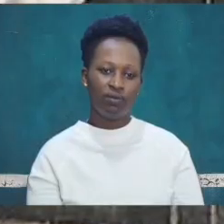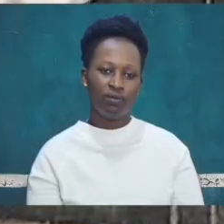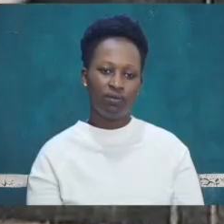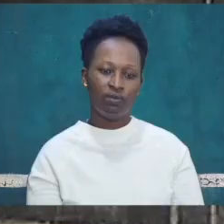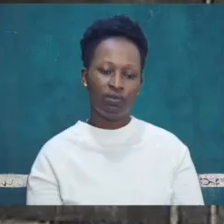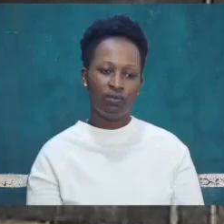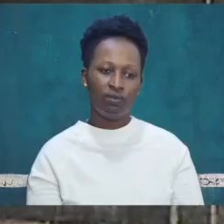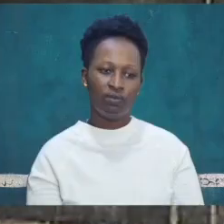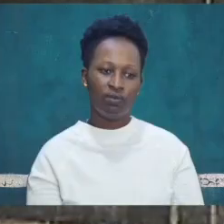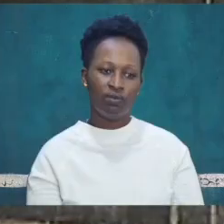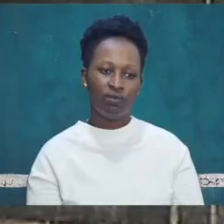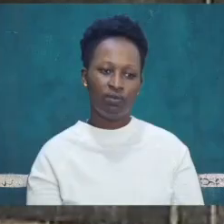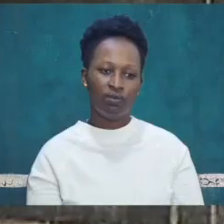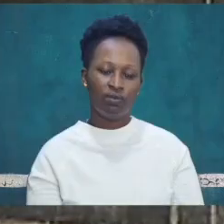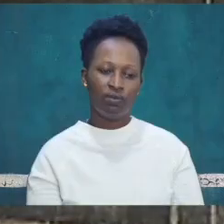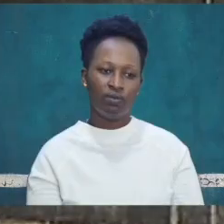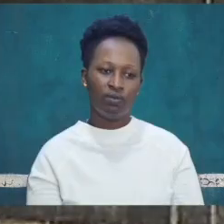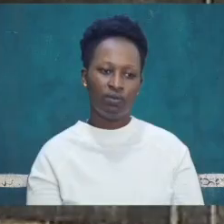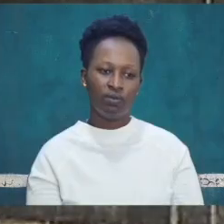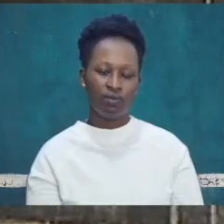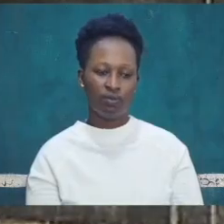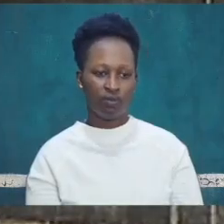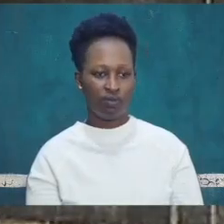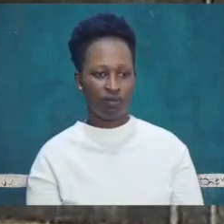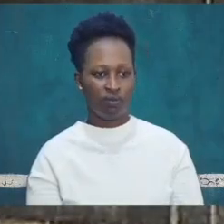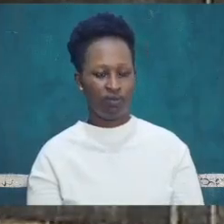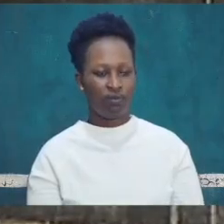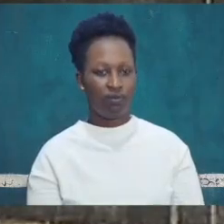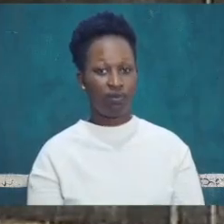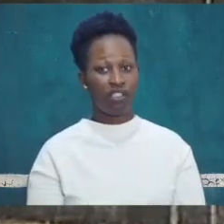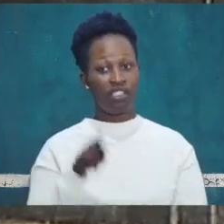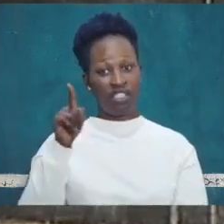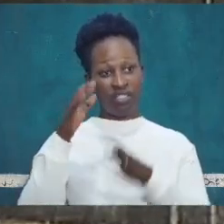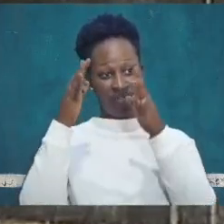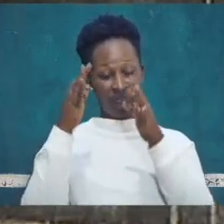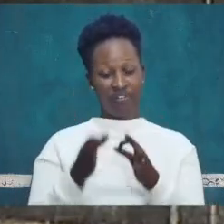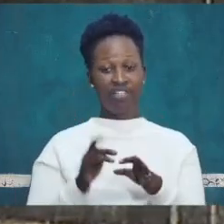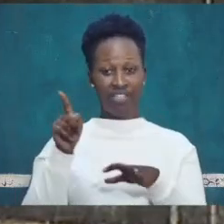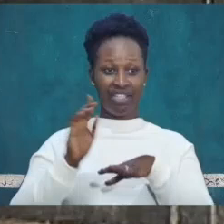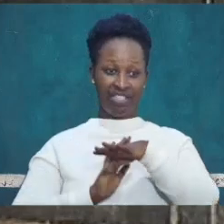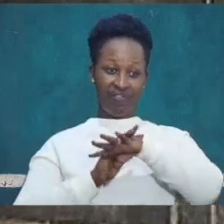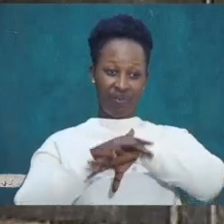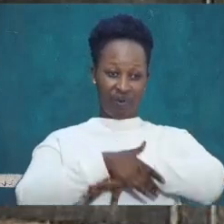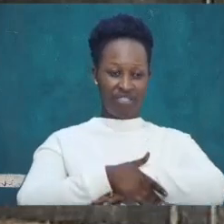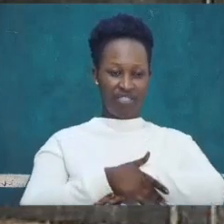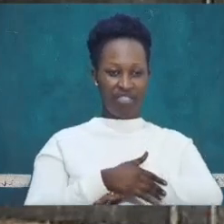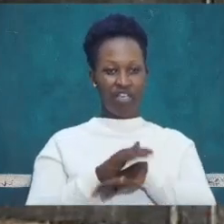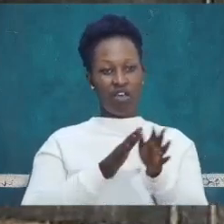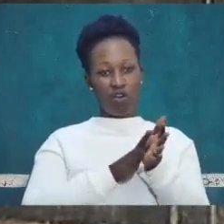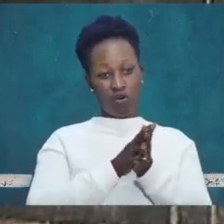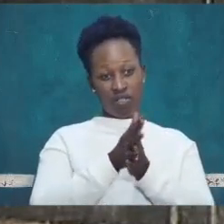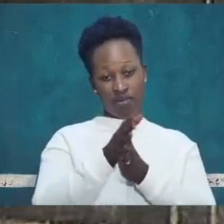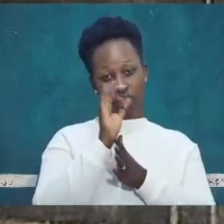high. Consumption is high. This is one of the factors that influences consumption of goods